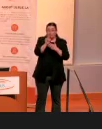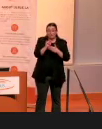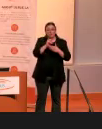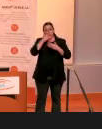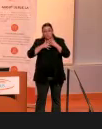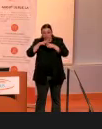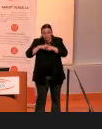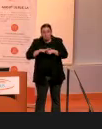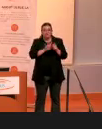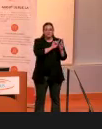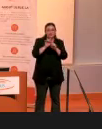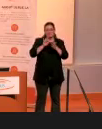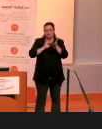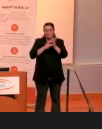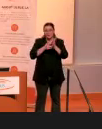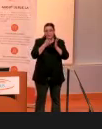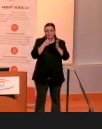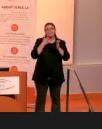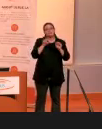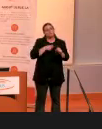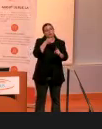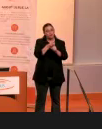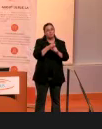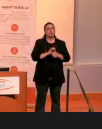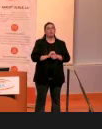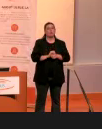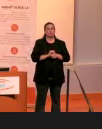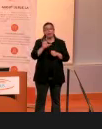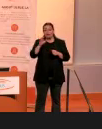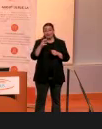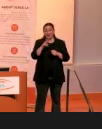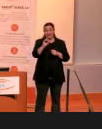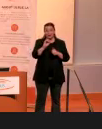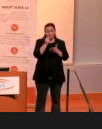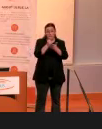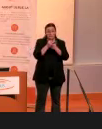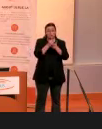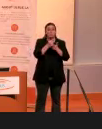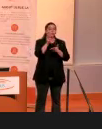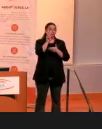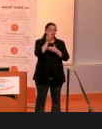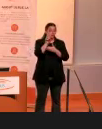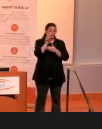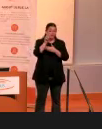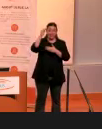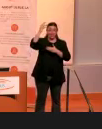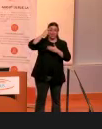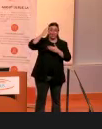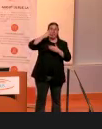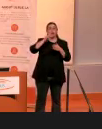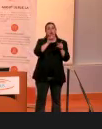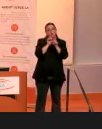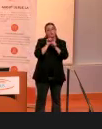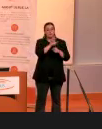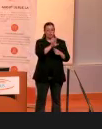pressure, antibiotics, some chemotherapy agents, ultraviolet radiation, and